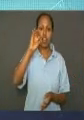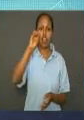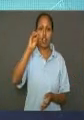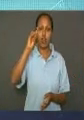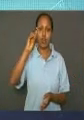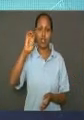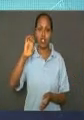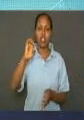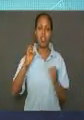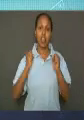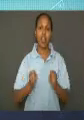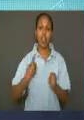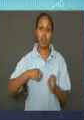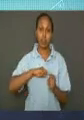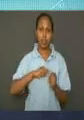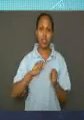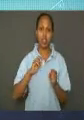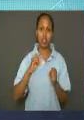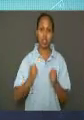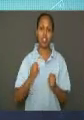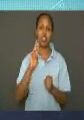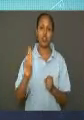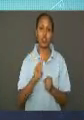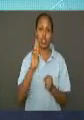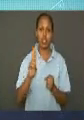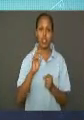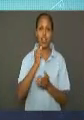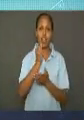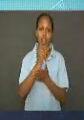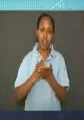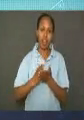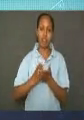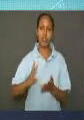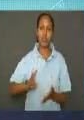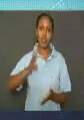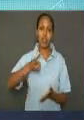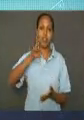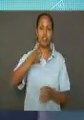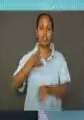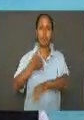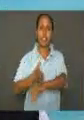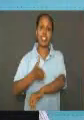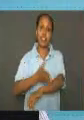be used in a half-wave rectification.